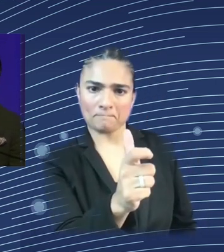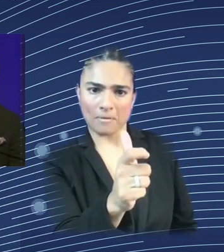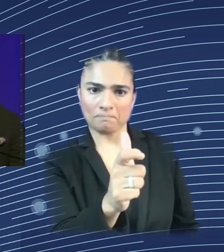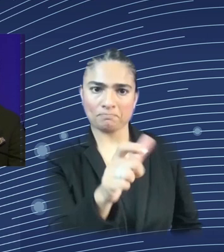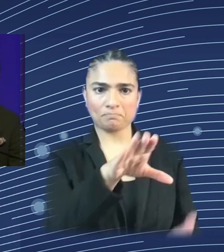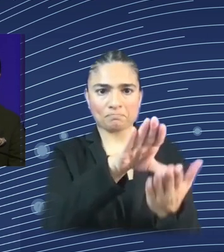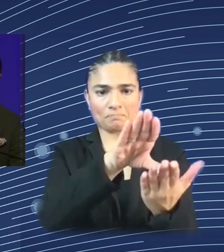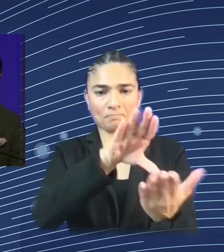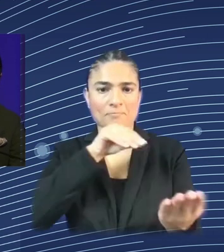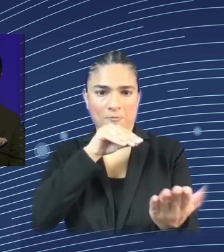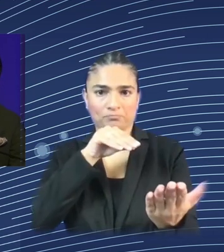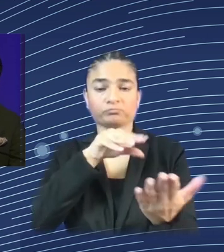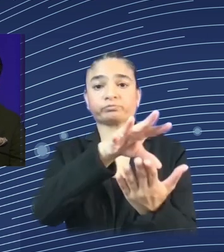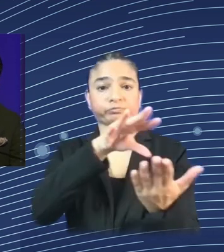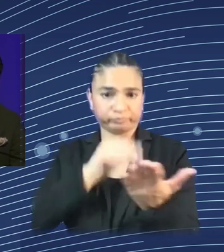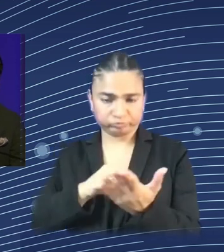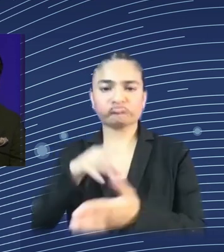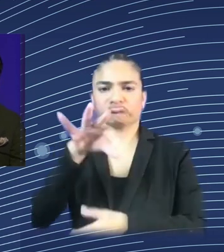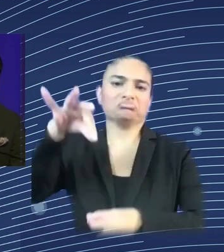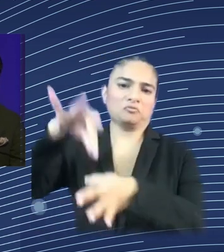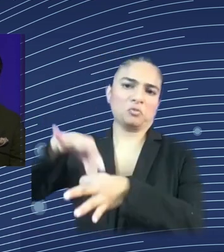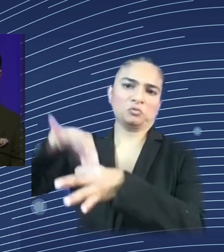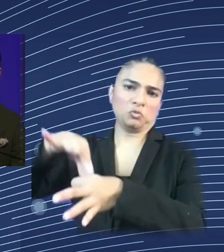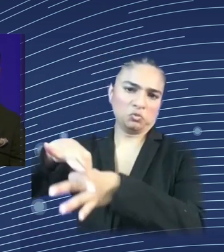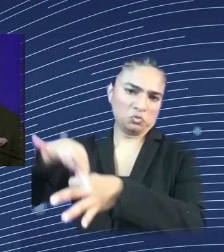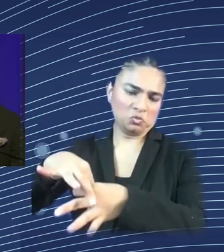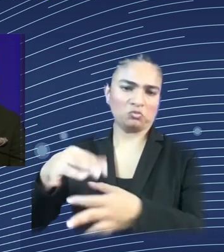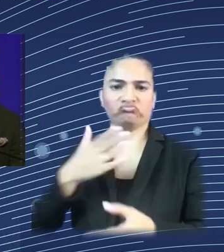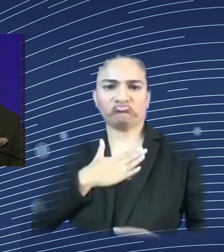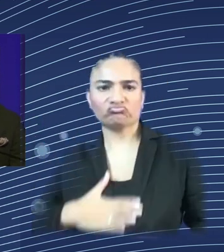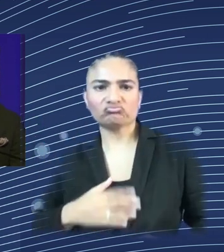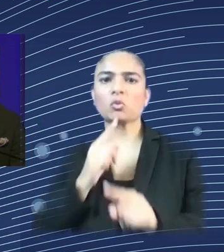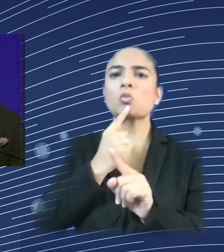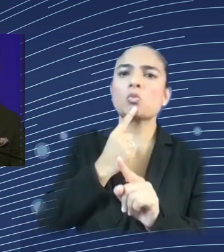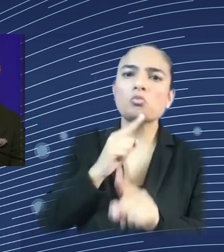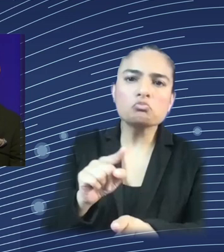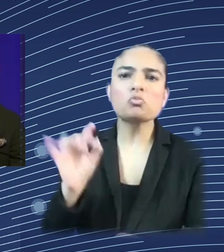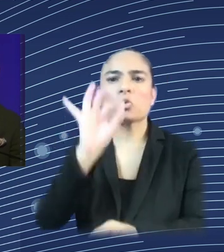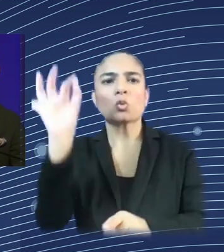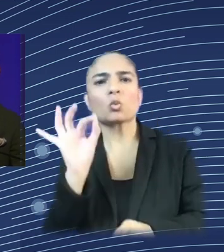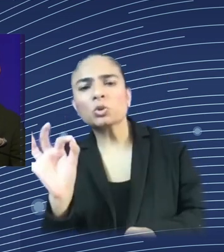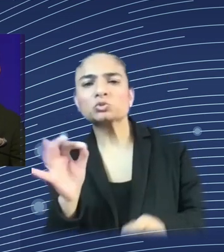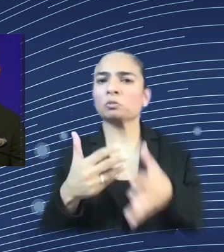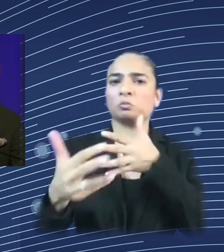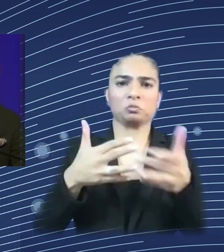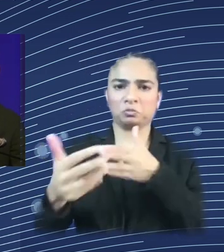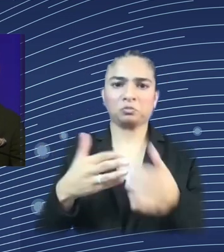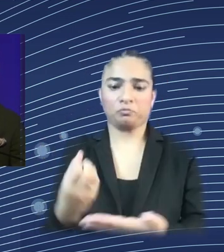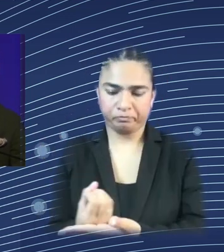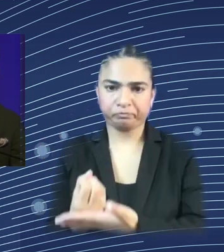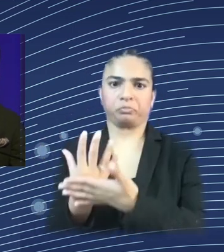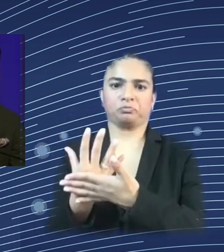appear in your device. How about we start with an applause for this